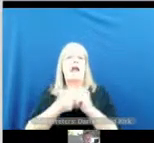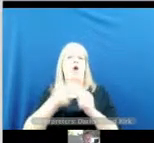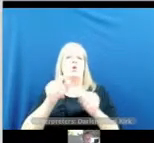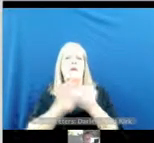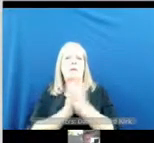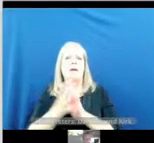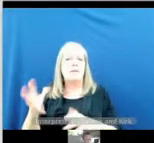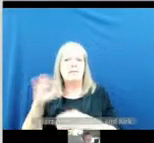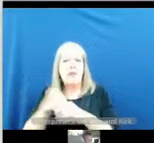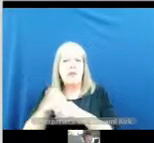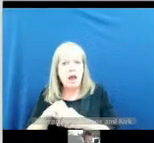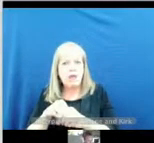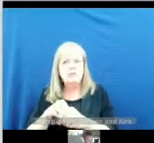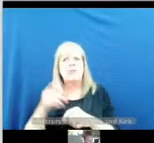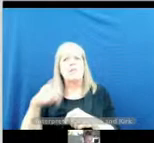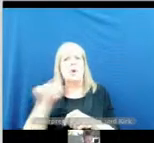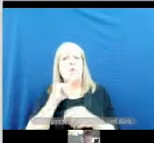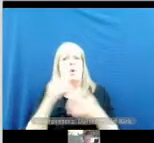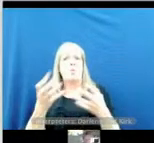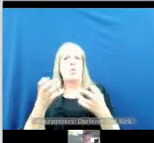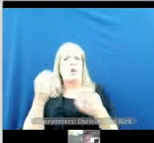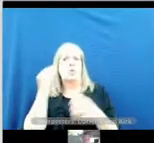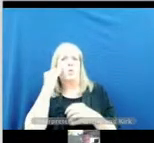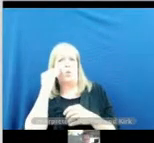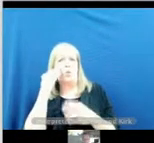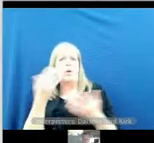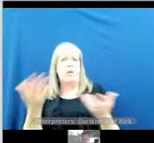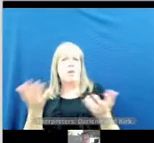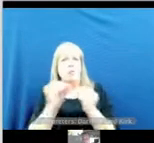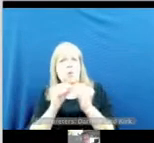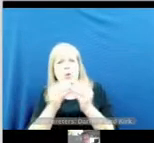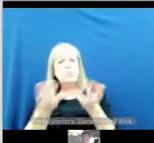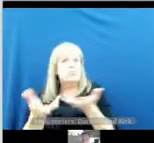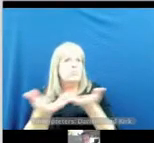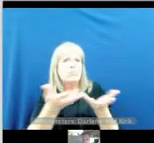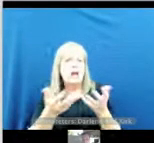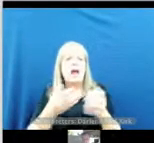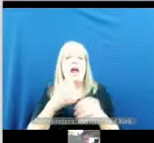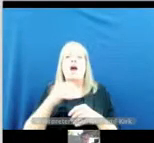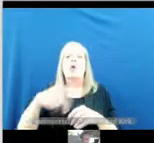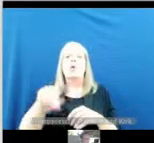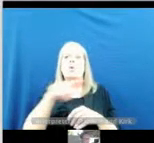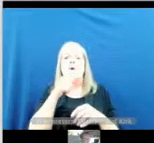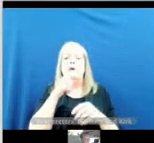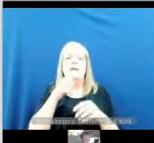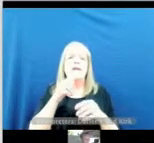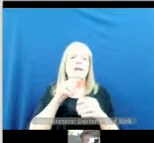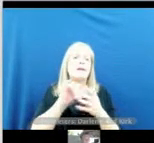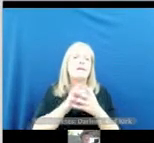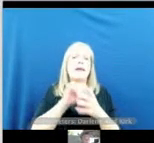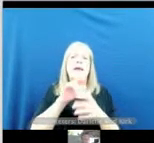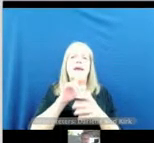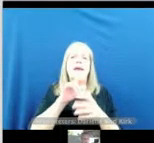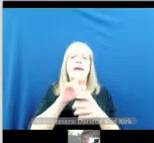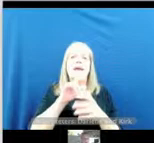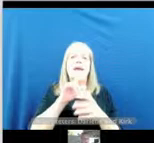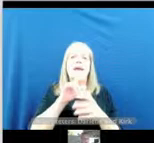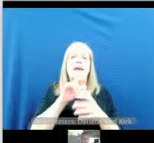to know. And like for you, the orientation mobility instructor, the TBIs that are on